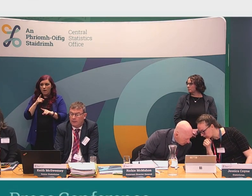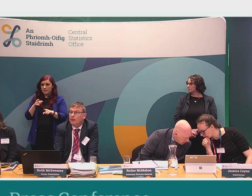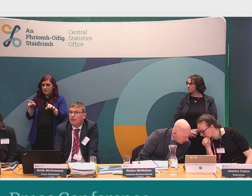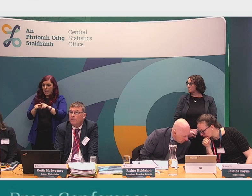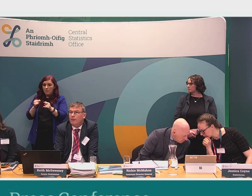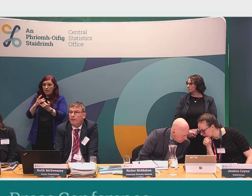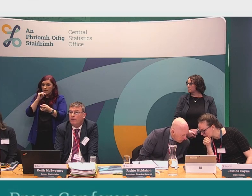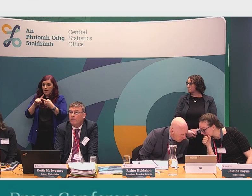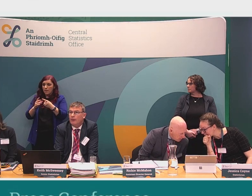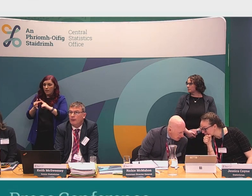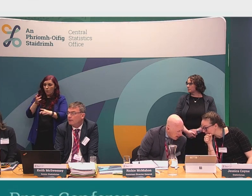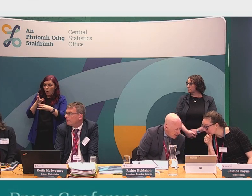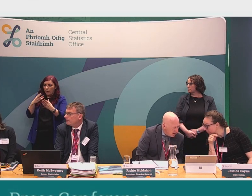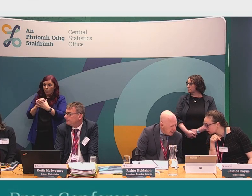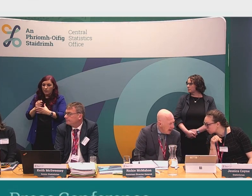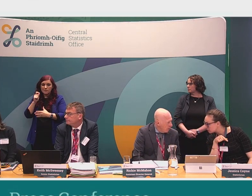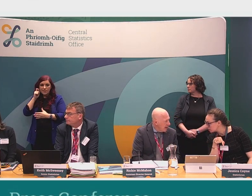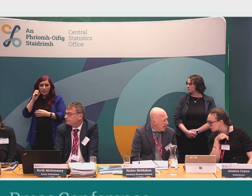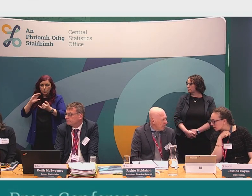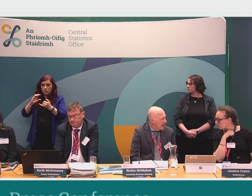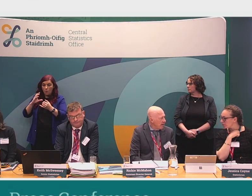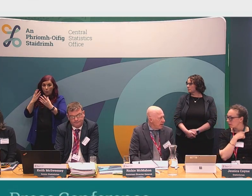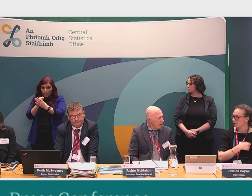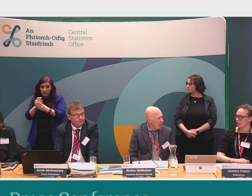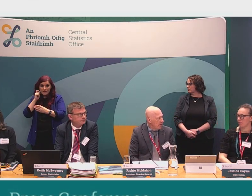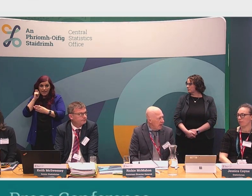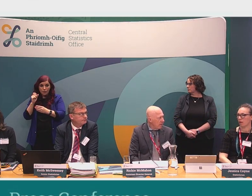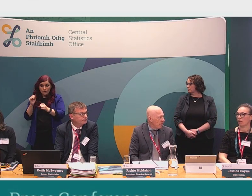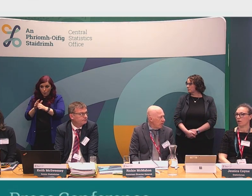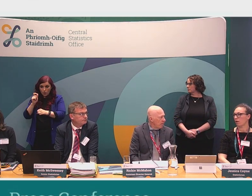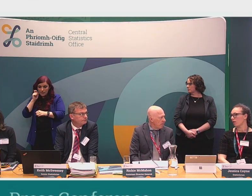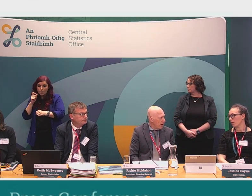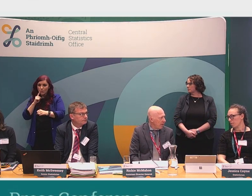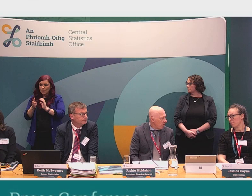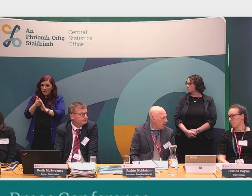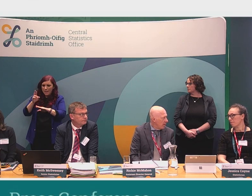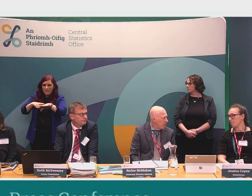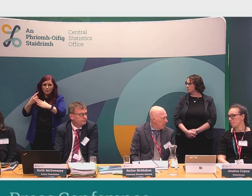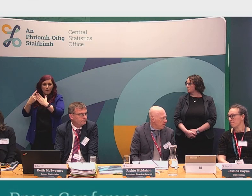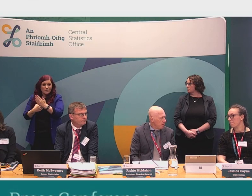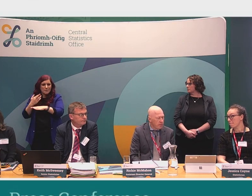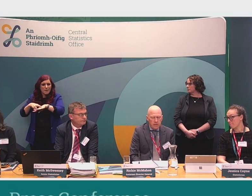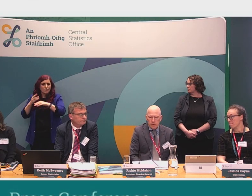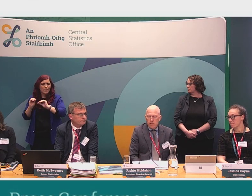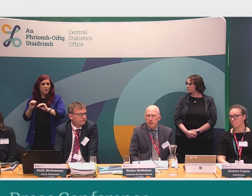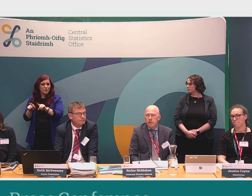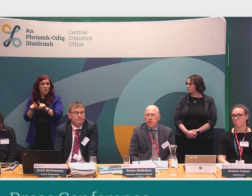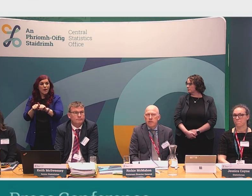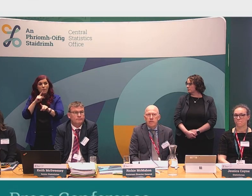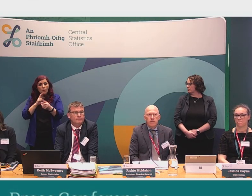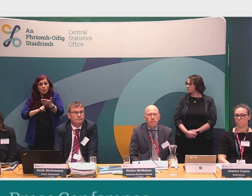build better policies to go and try and address this issue, but also to go and build better supports for those who have experienced this in their lifetime.